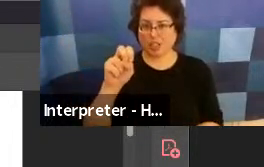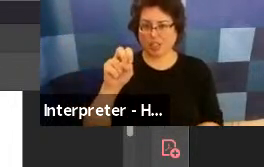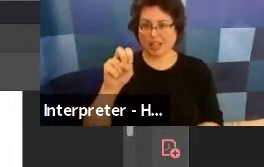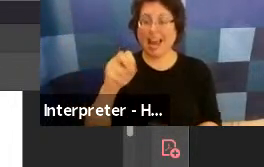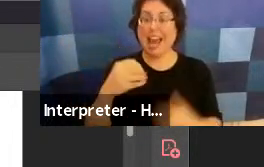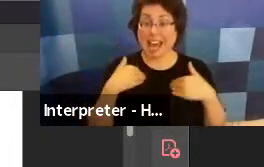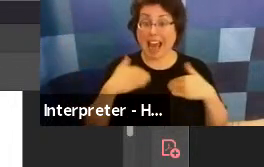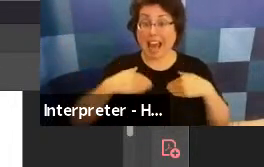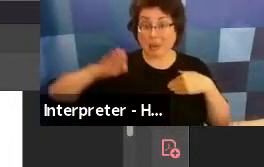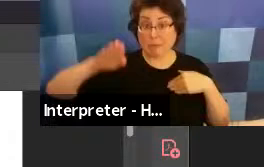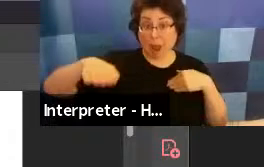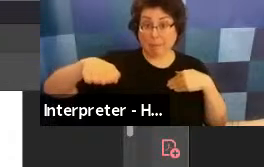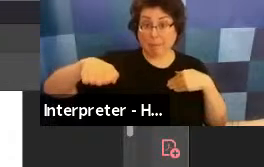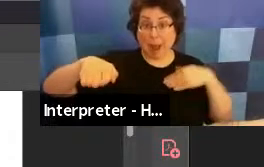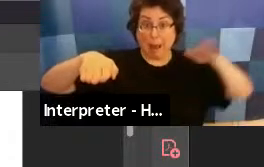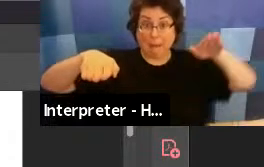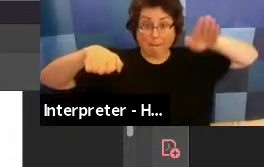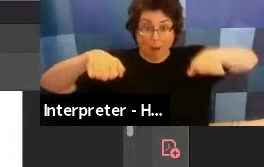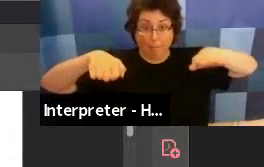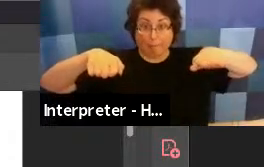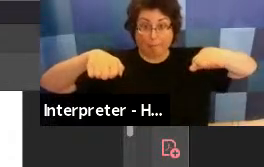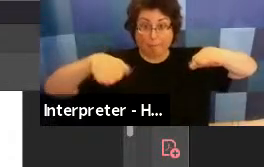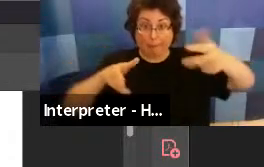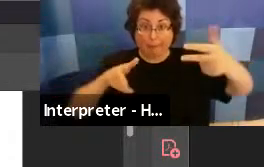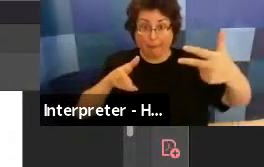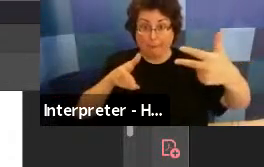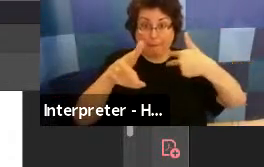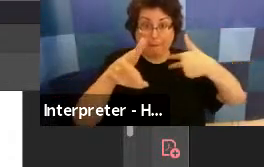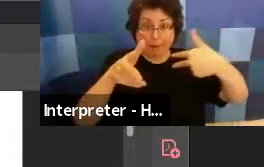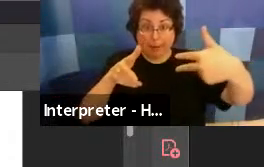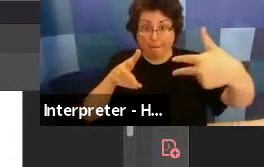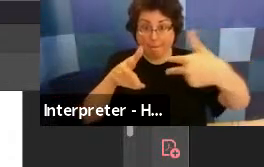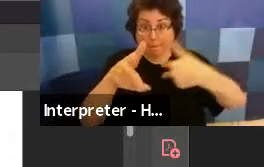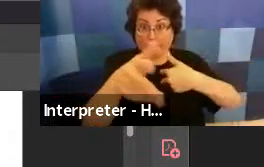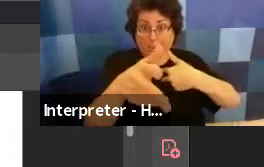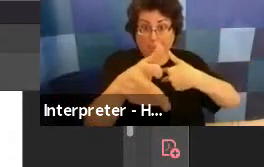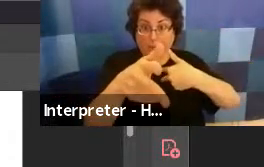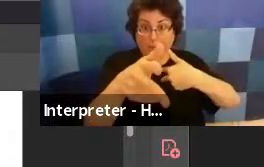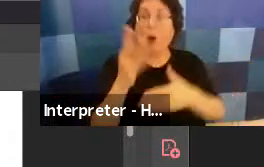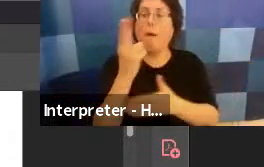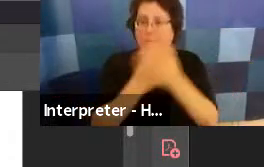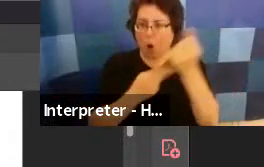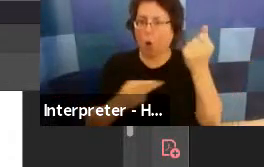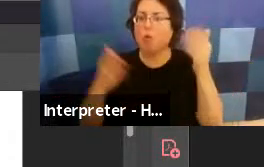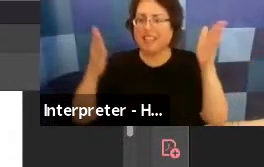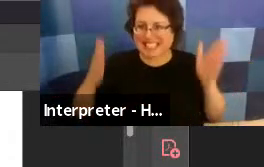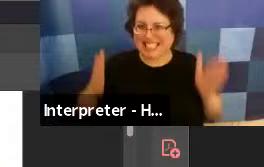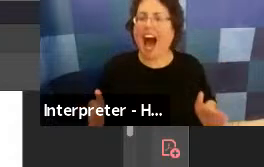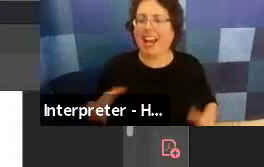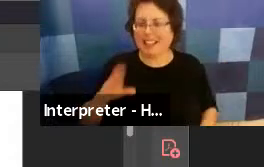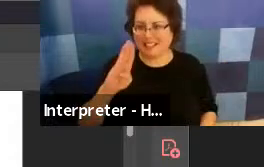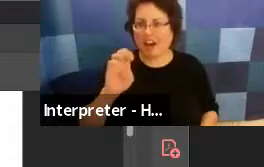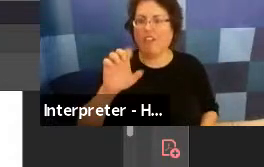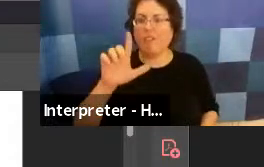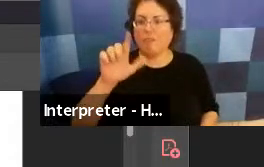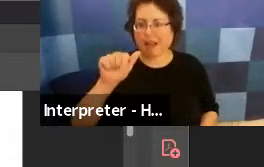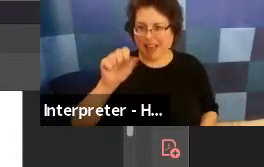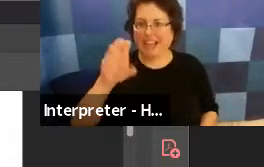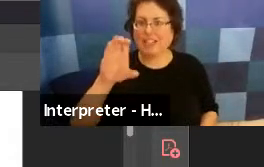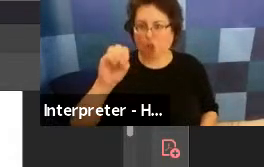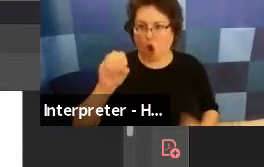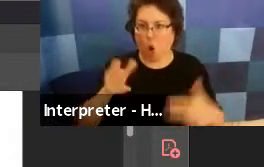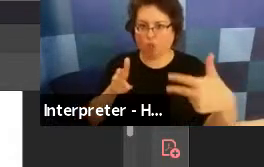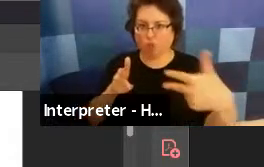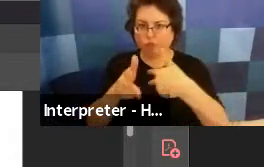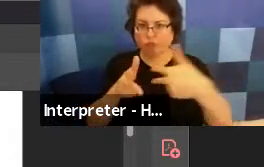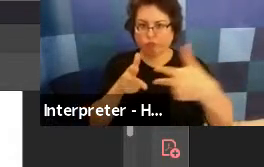and the inbound side of Belasco. And that's the general site location. So the picture